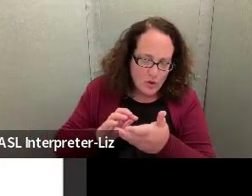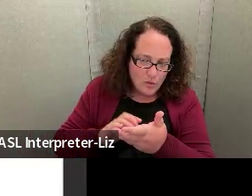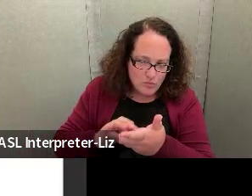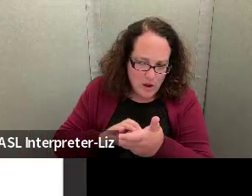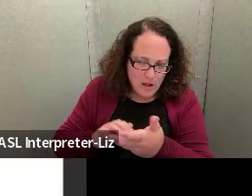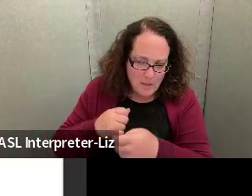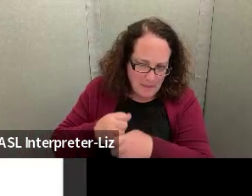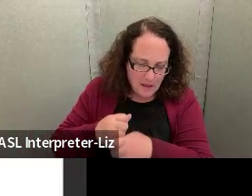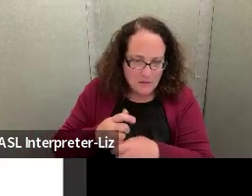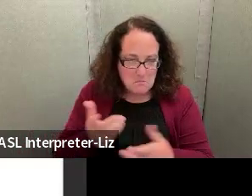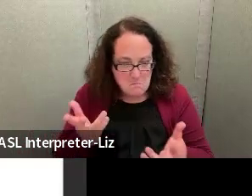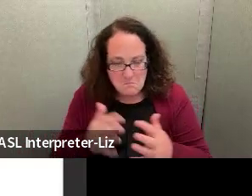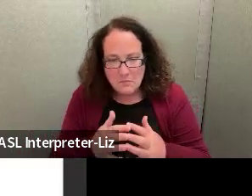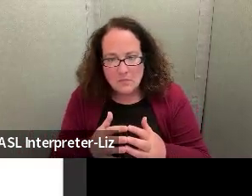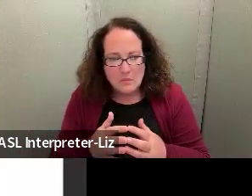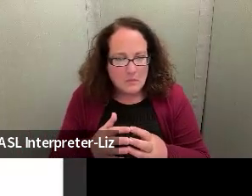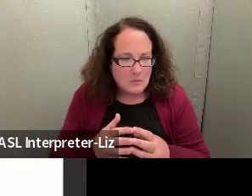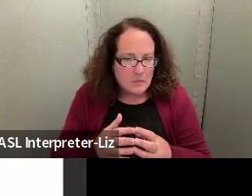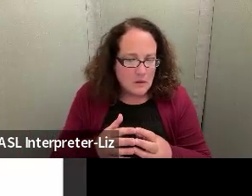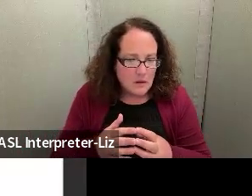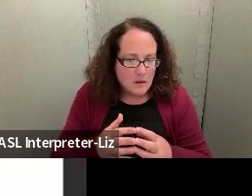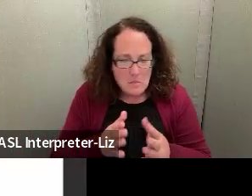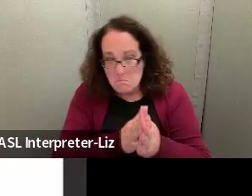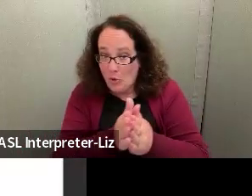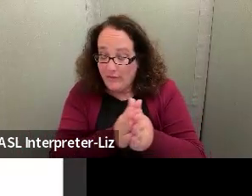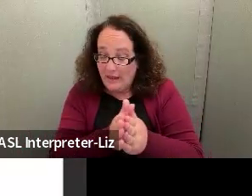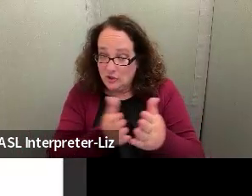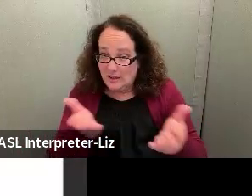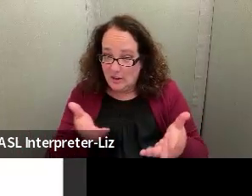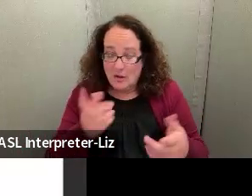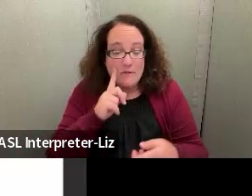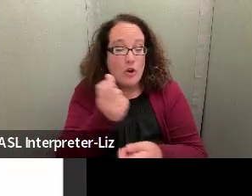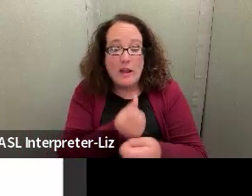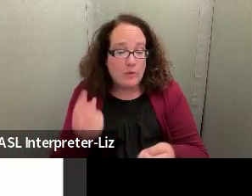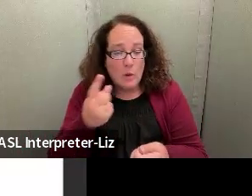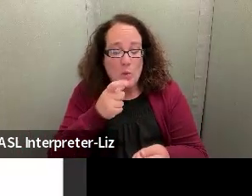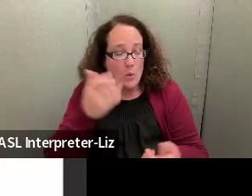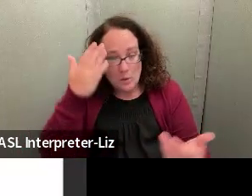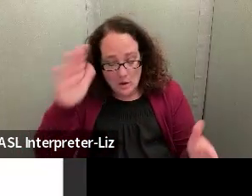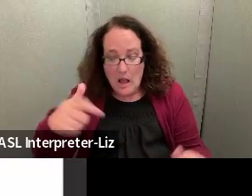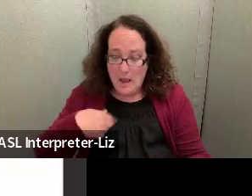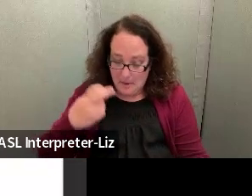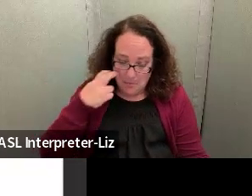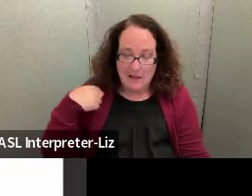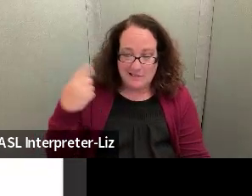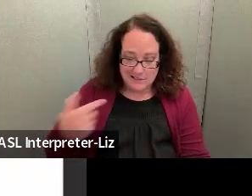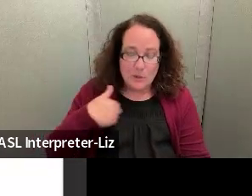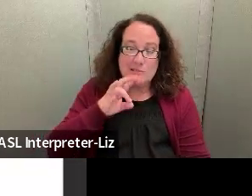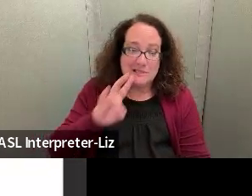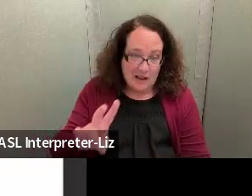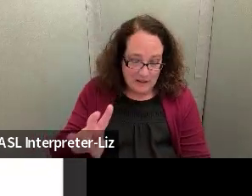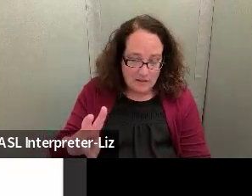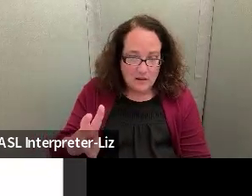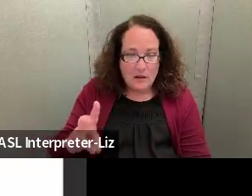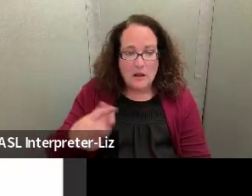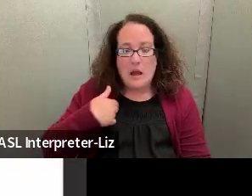better. No, but Motivation here. for everybody who doesn't know this, so even though I've been blind since I was 7 years old,